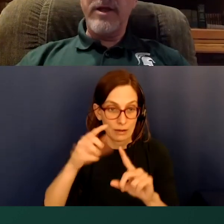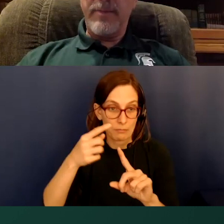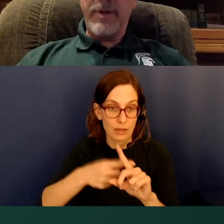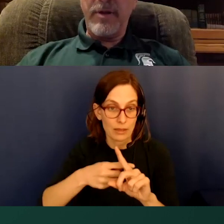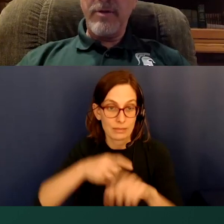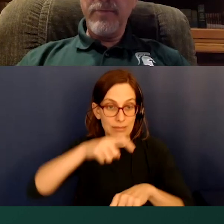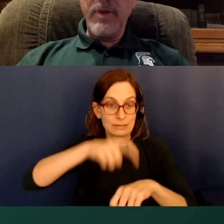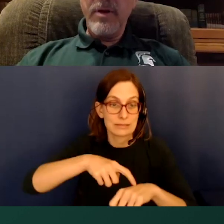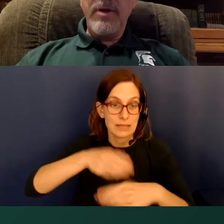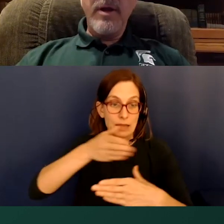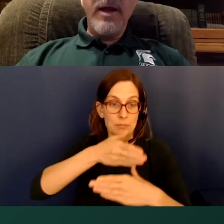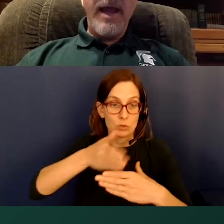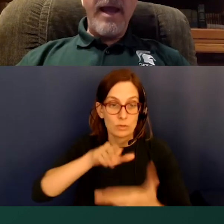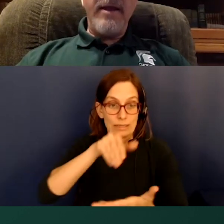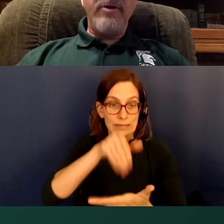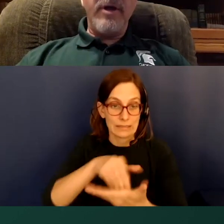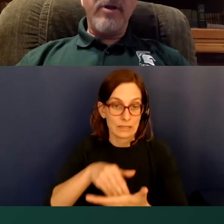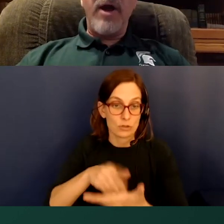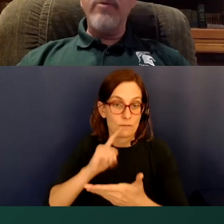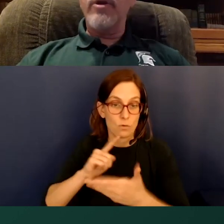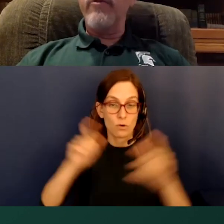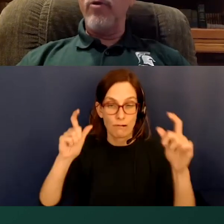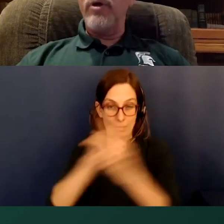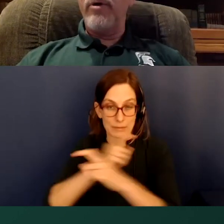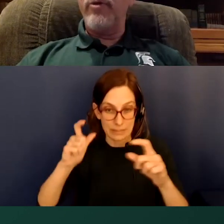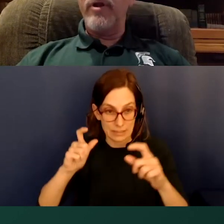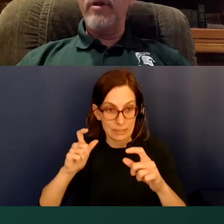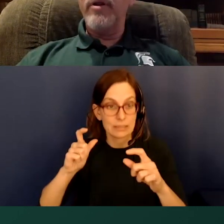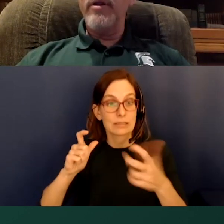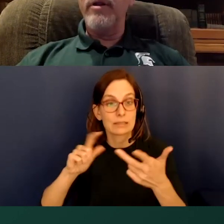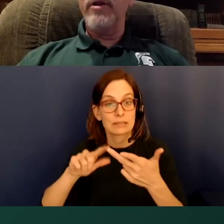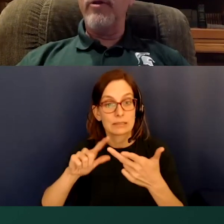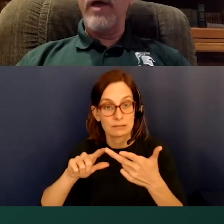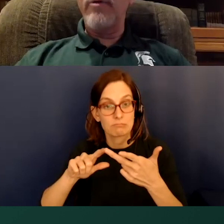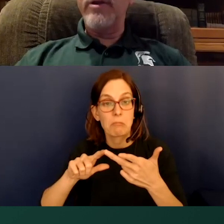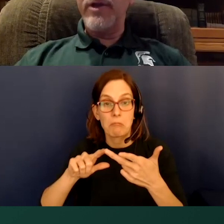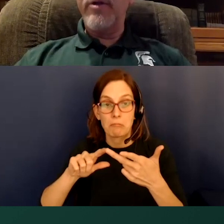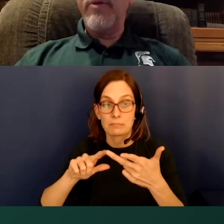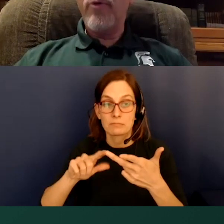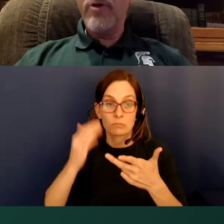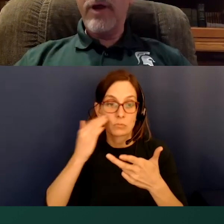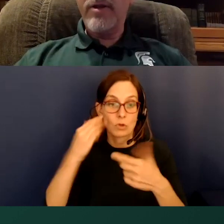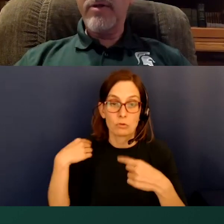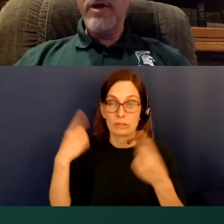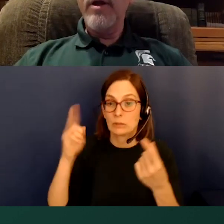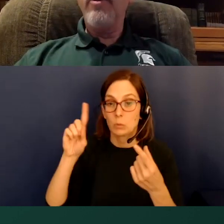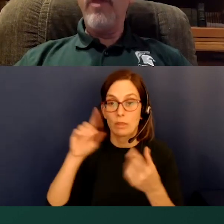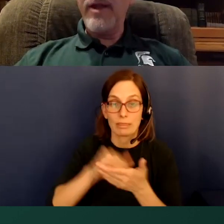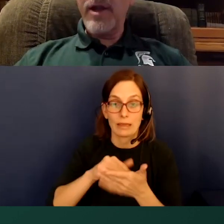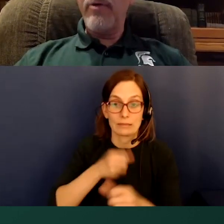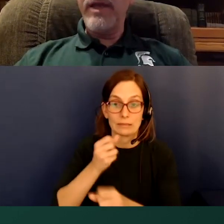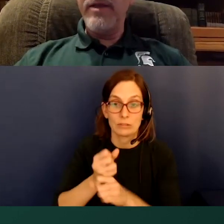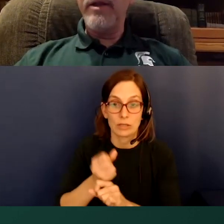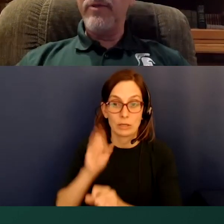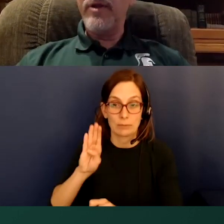for eclipses. And astronomers have known about this since 1,000 years before Christ.